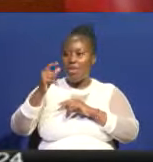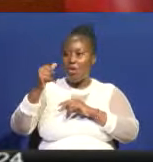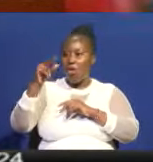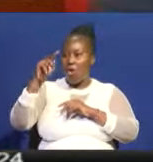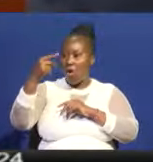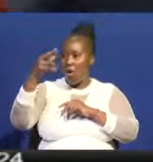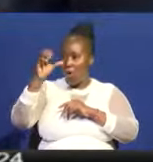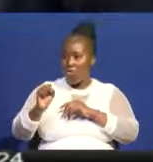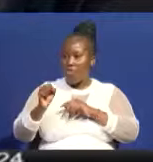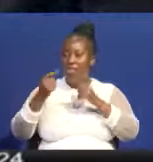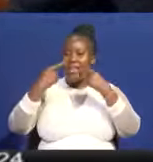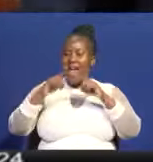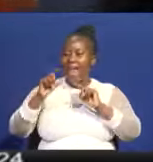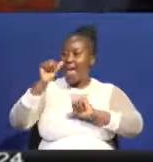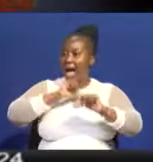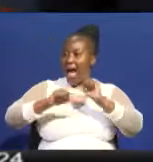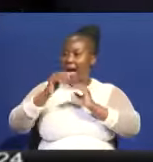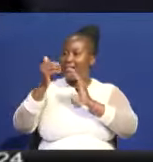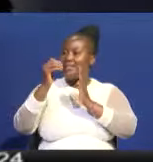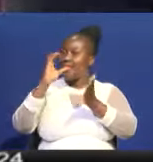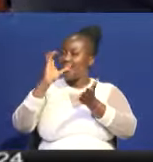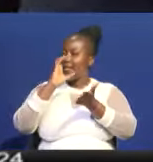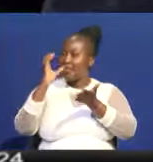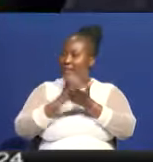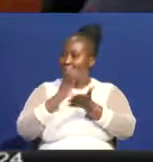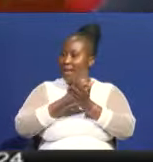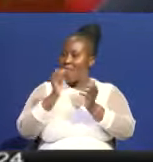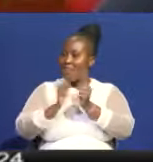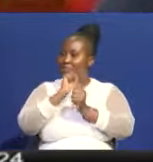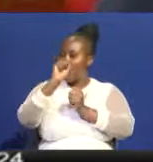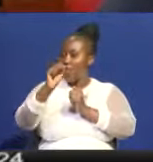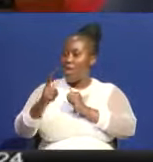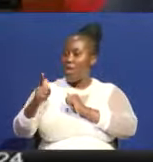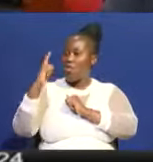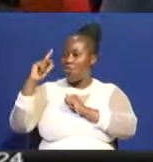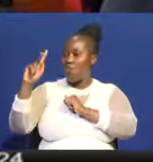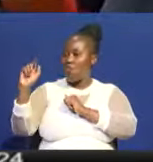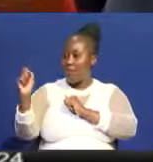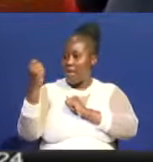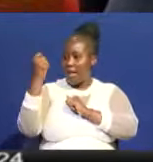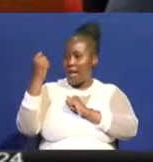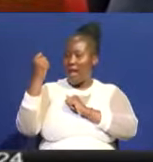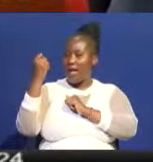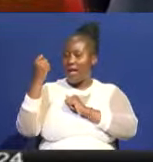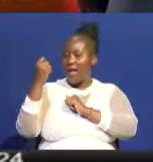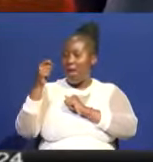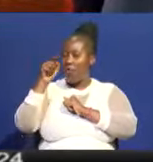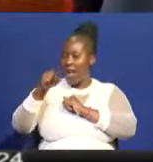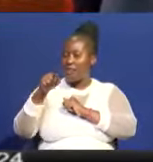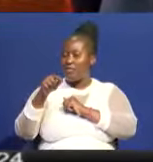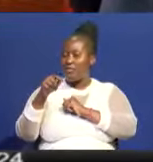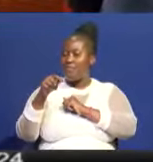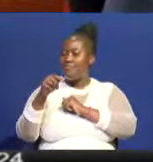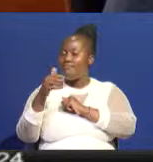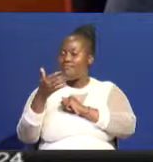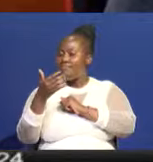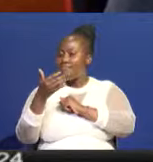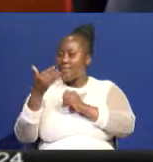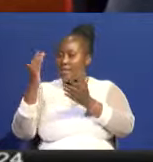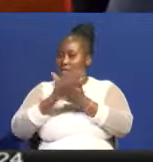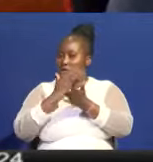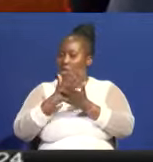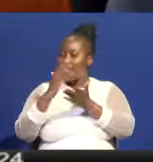Statutory Declarations Act, Chapter 15 of the Laws of Kenya. And the offended section